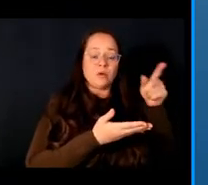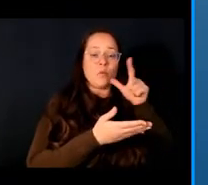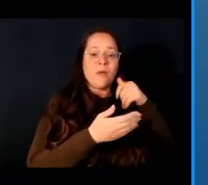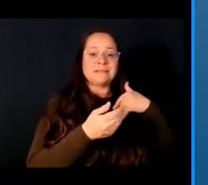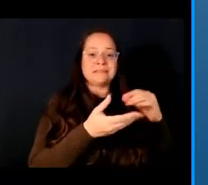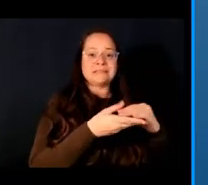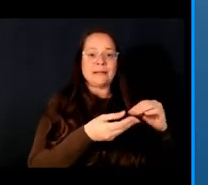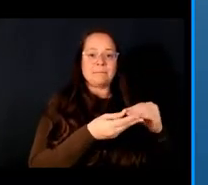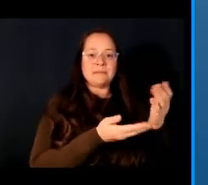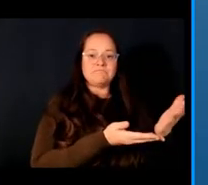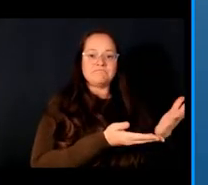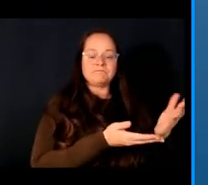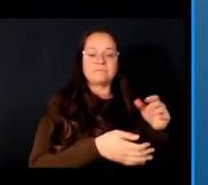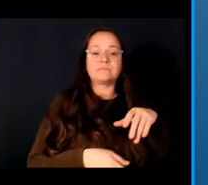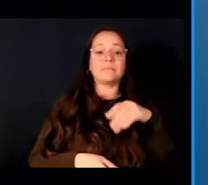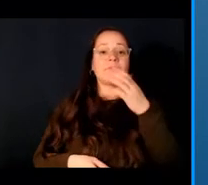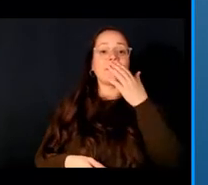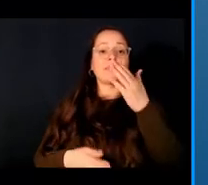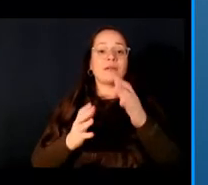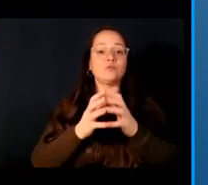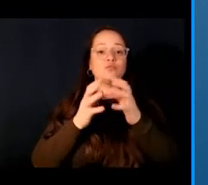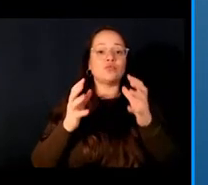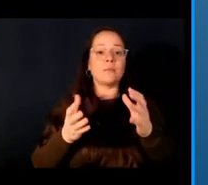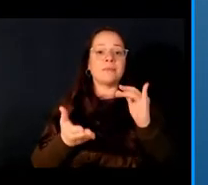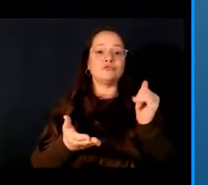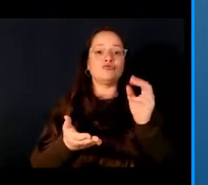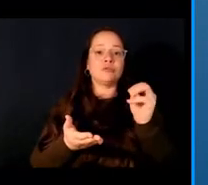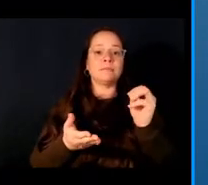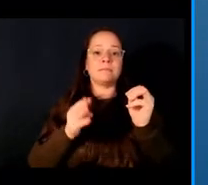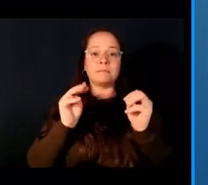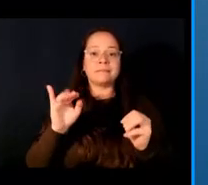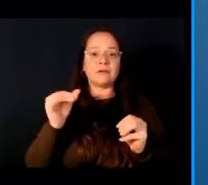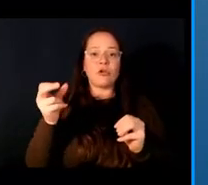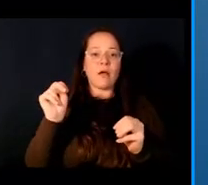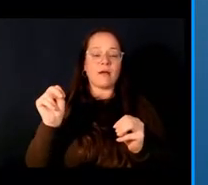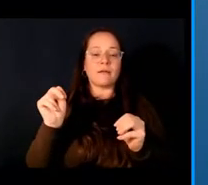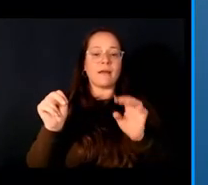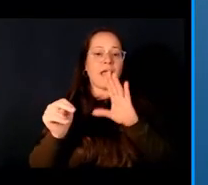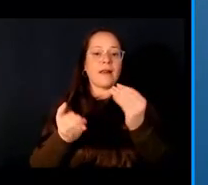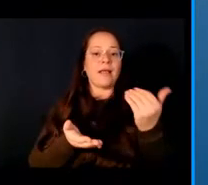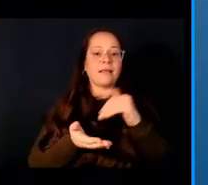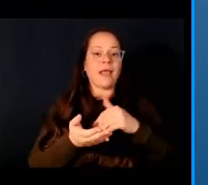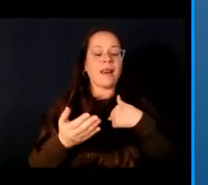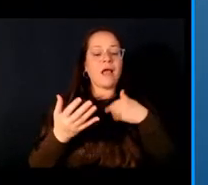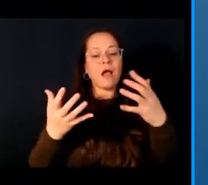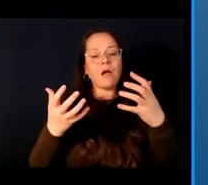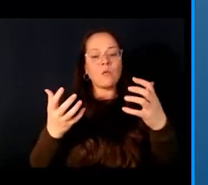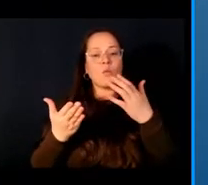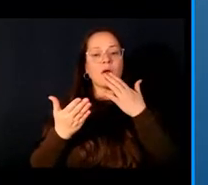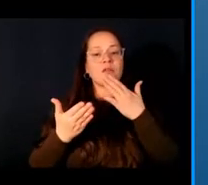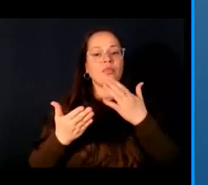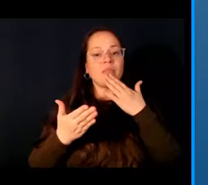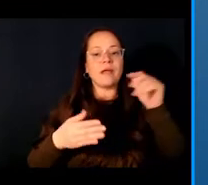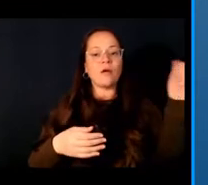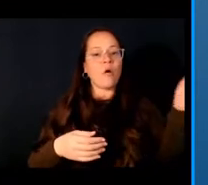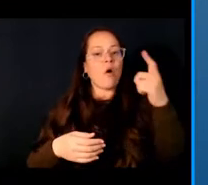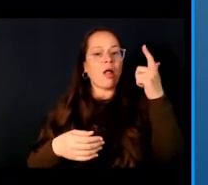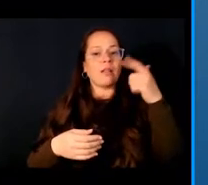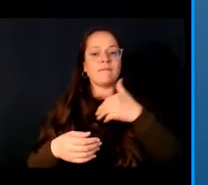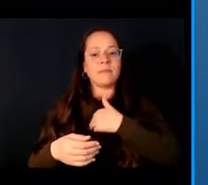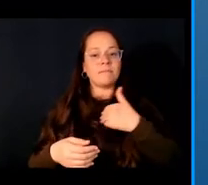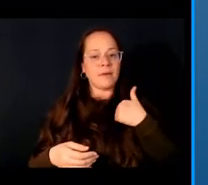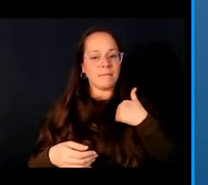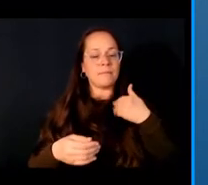wants to make yep thank you so much Jim thank you so much mignon and again I want to thank all of you the members